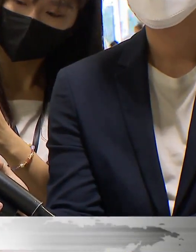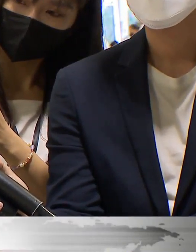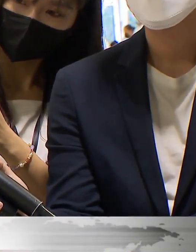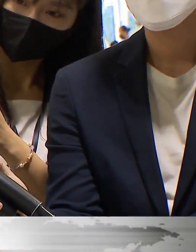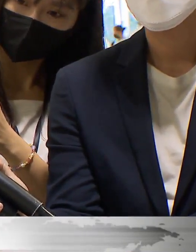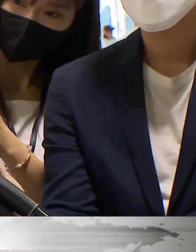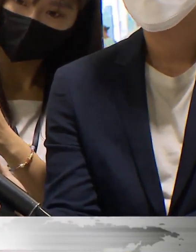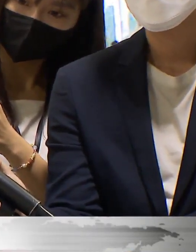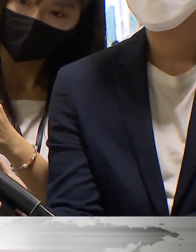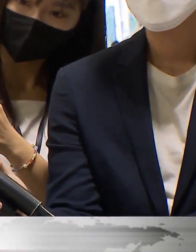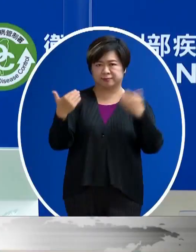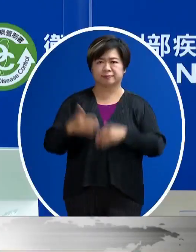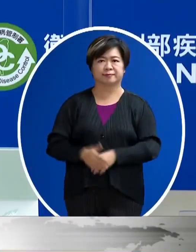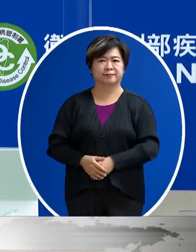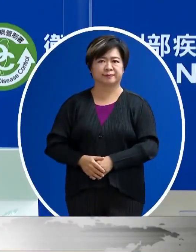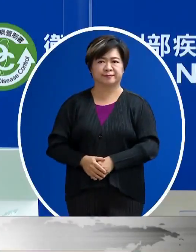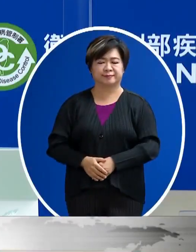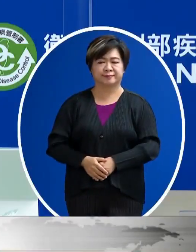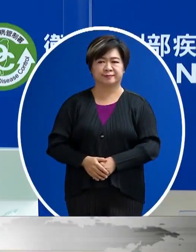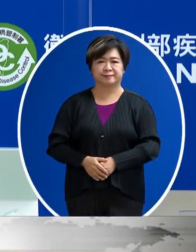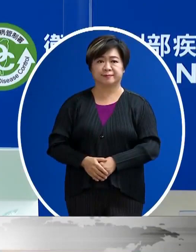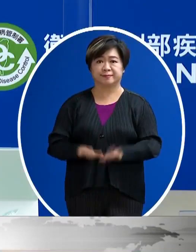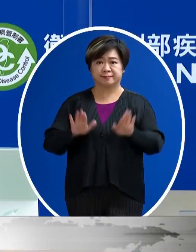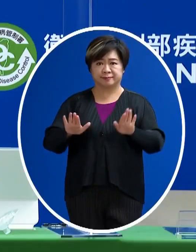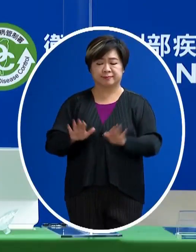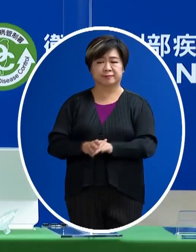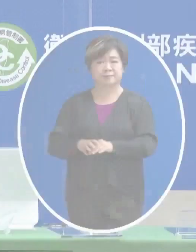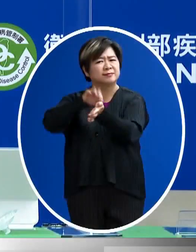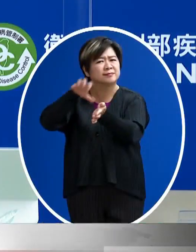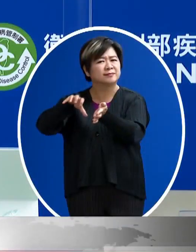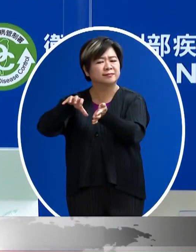may be more convenient for them.